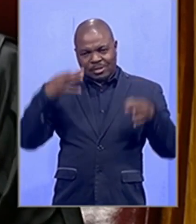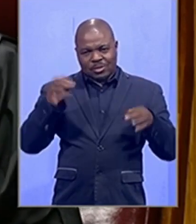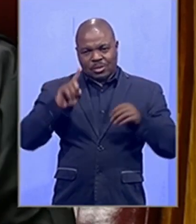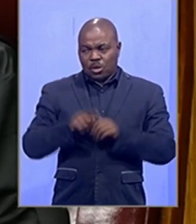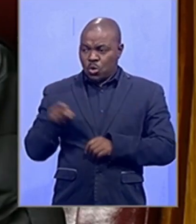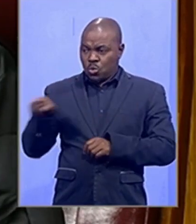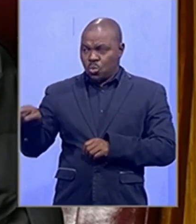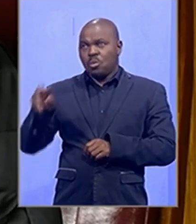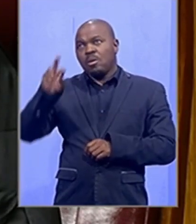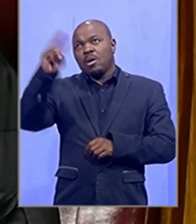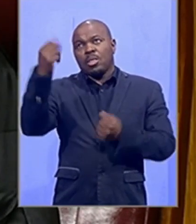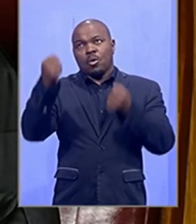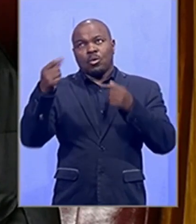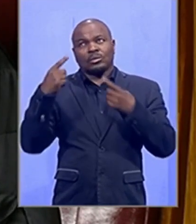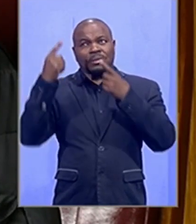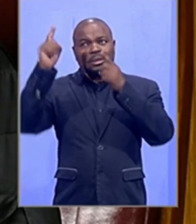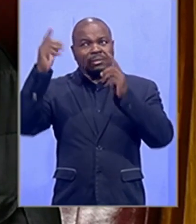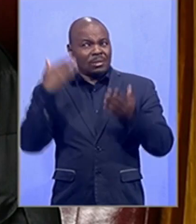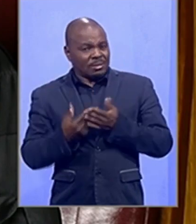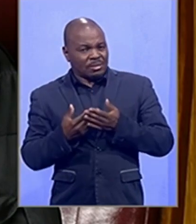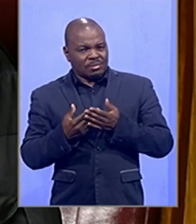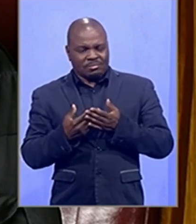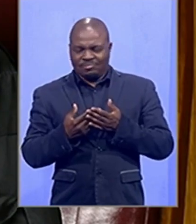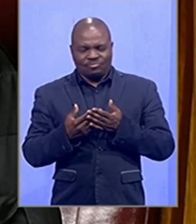of success rise even to the remote.